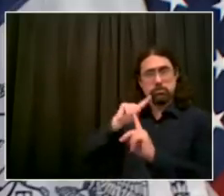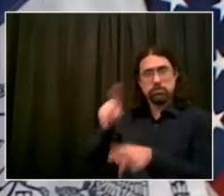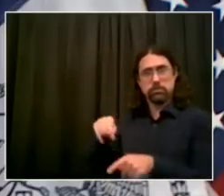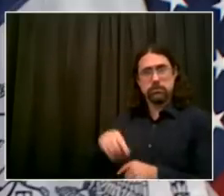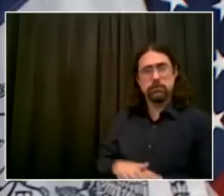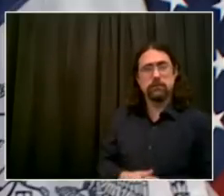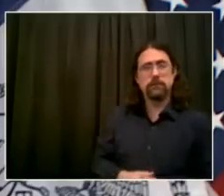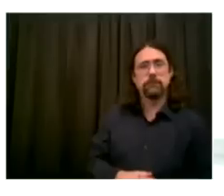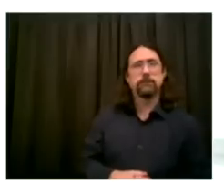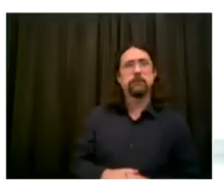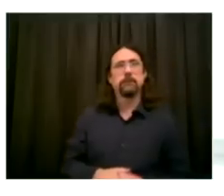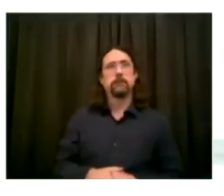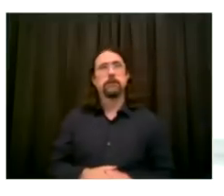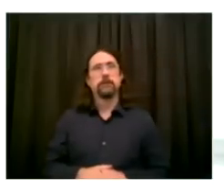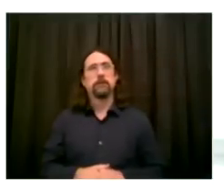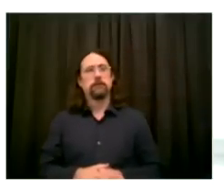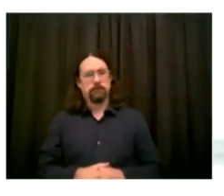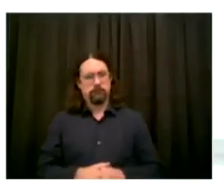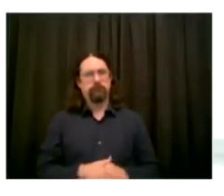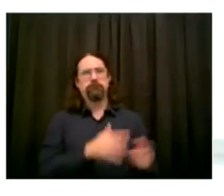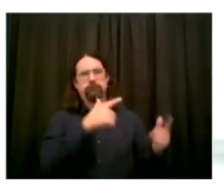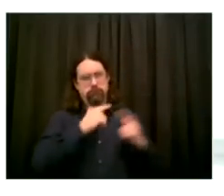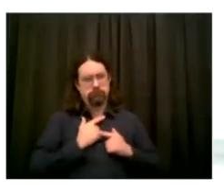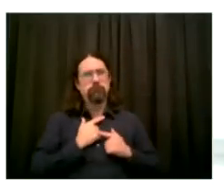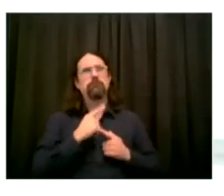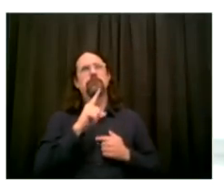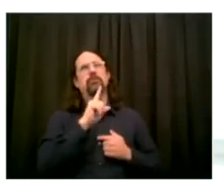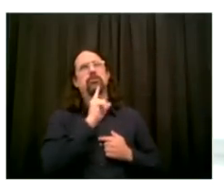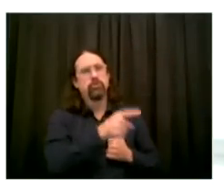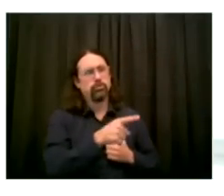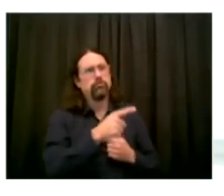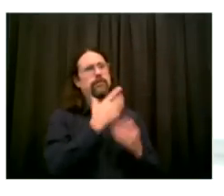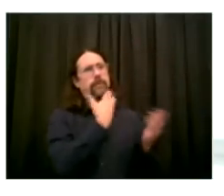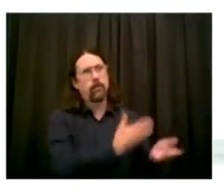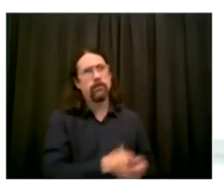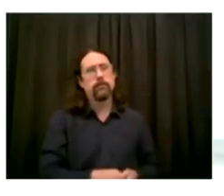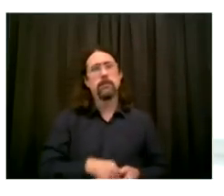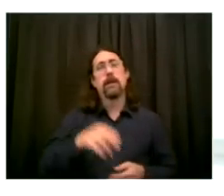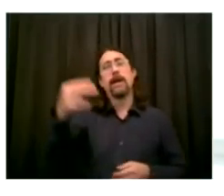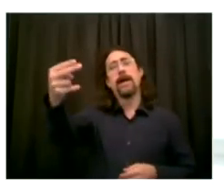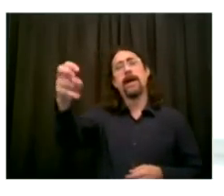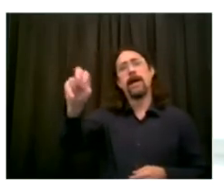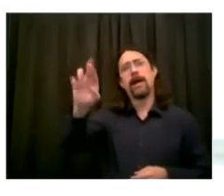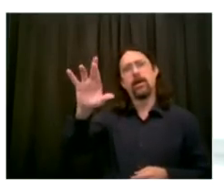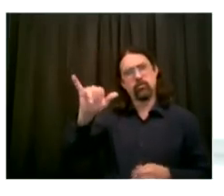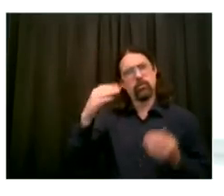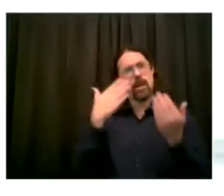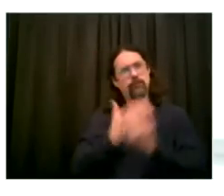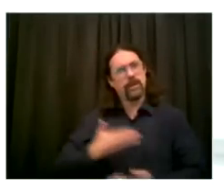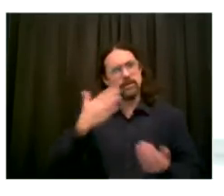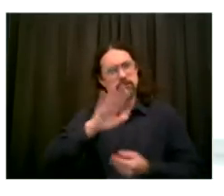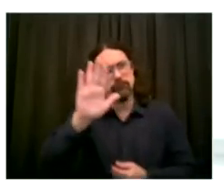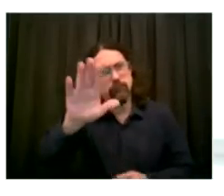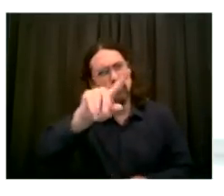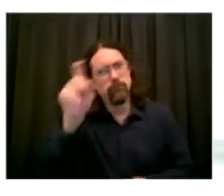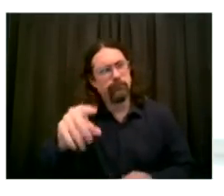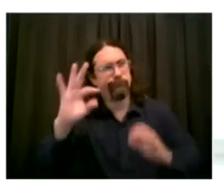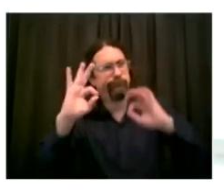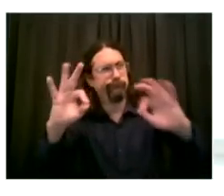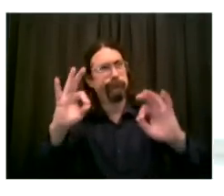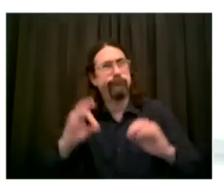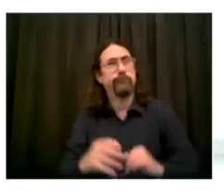transparent jurisdiction, certainly in the entire country, if not the entire world, with respect to the data that we are sharing with the